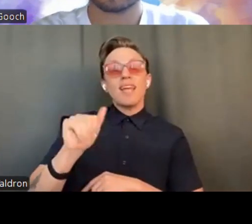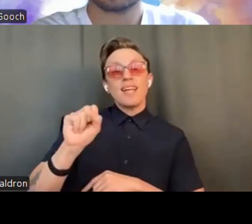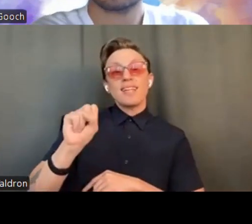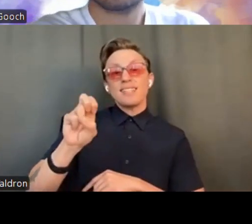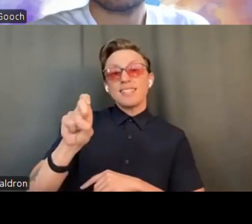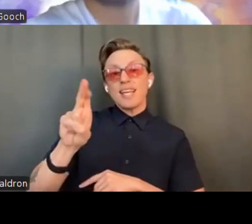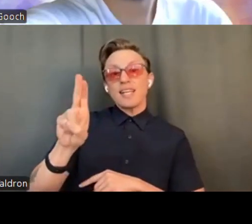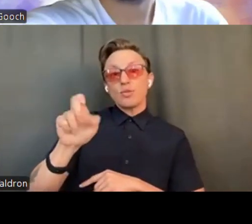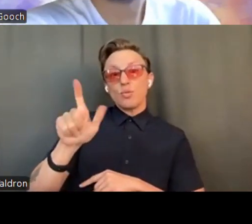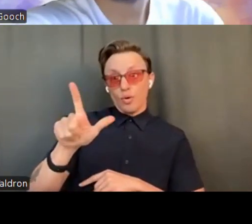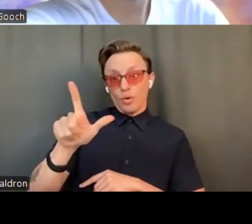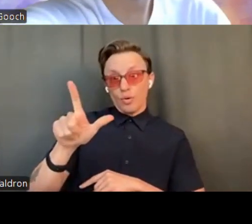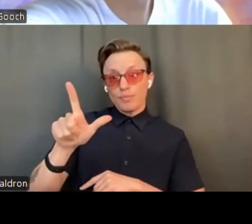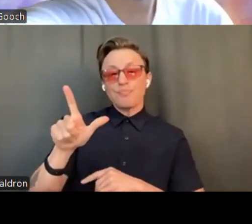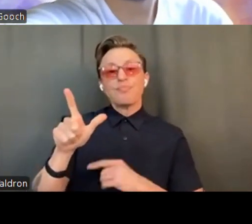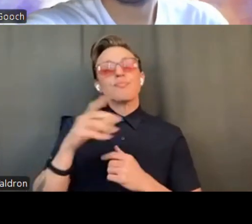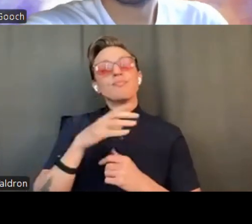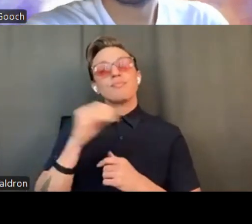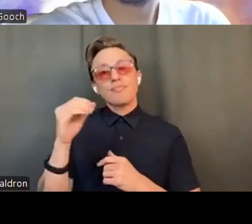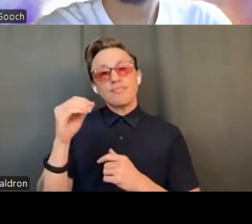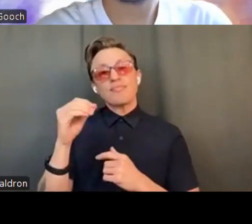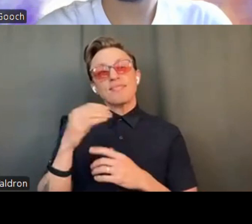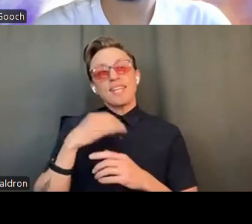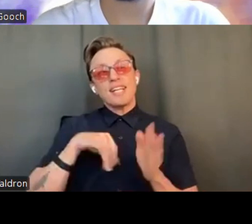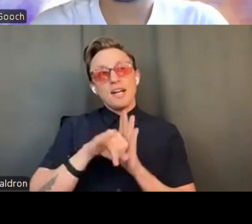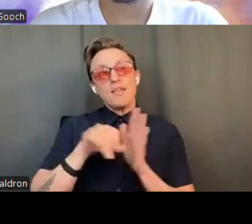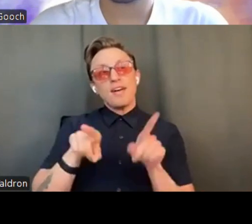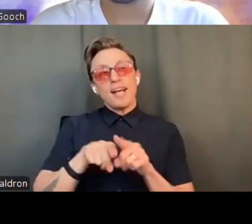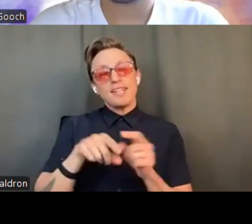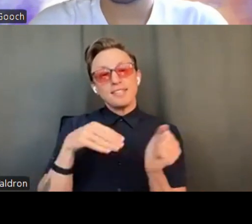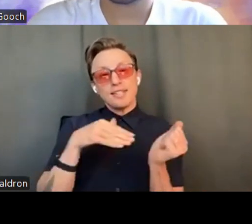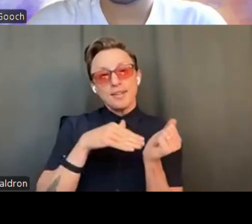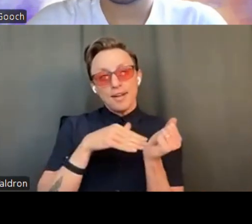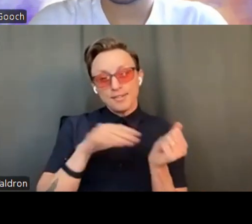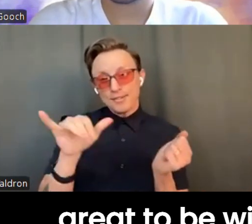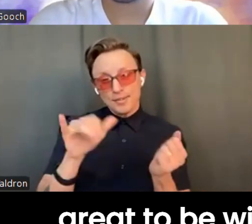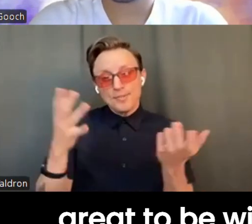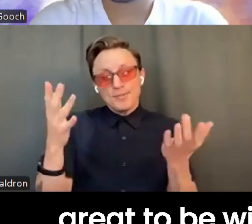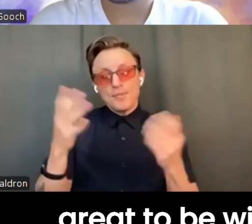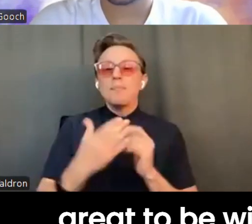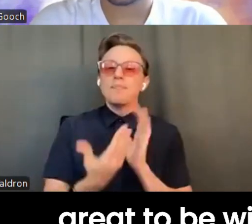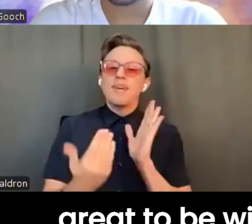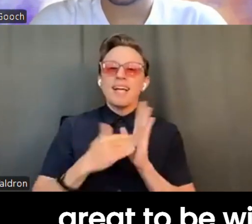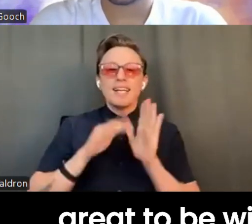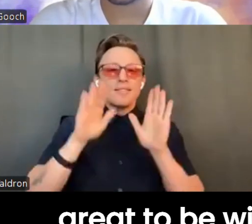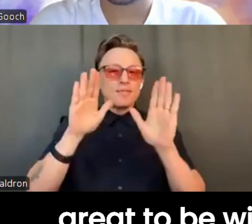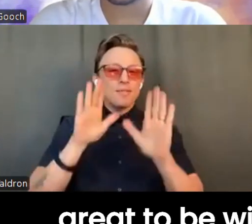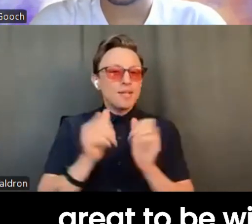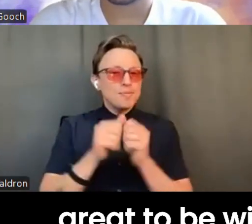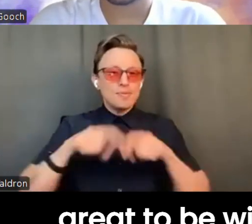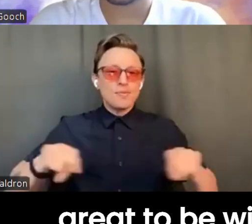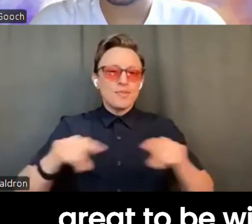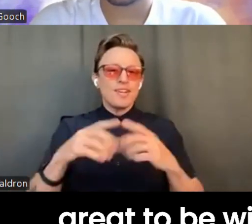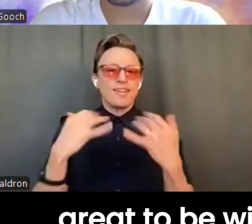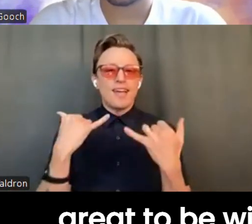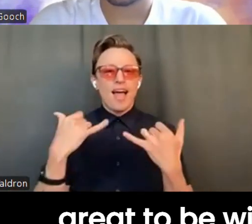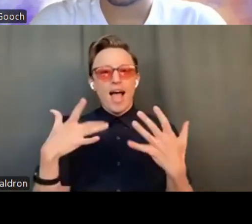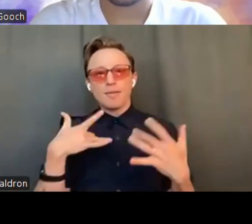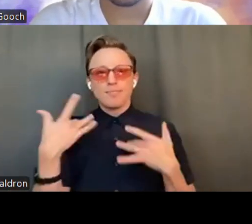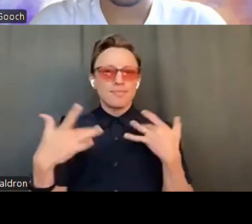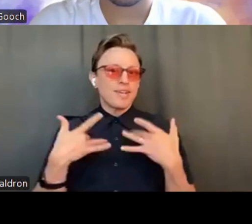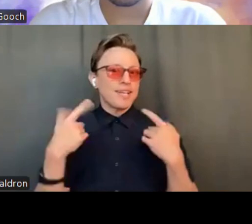asexual, and I guess as a doctor, sure, why not? But again, it's so great to be with you all today, and I'm really excited for this